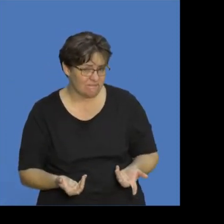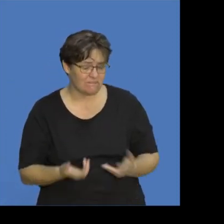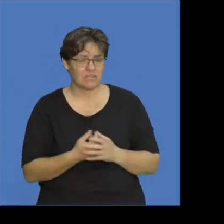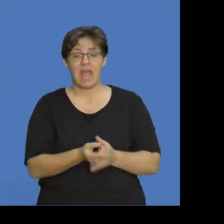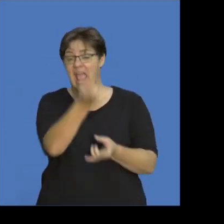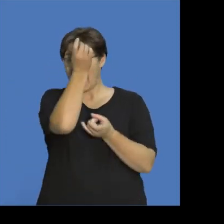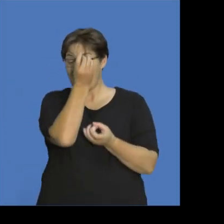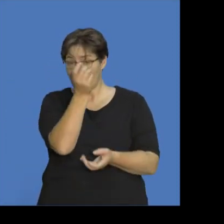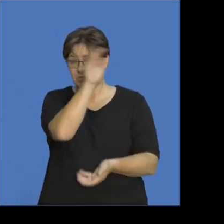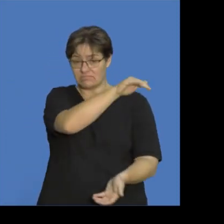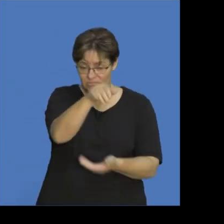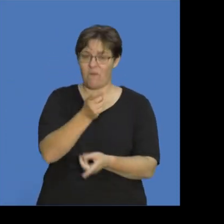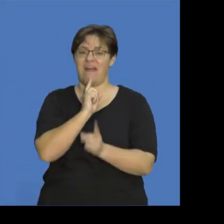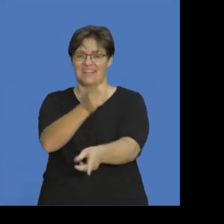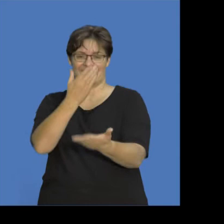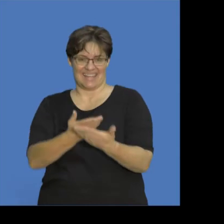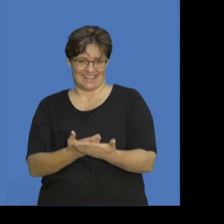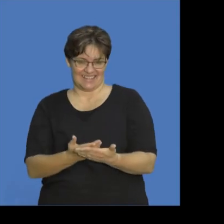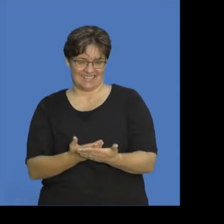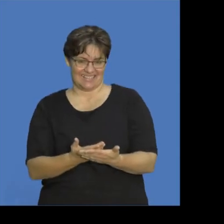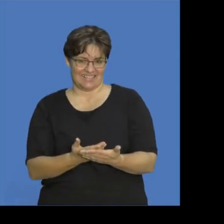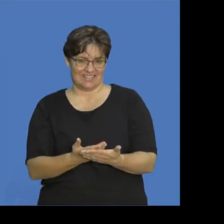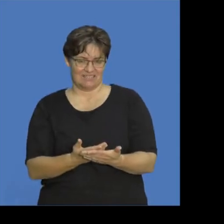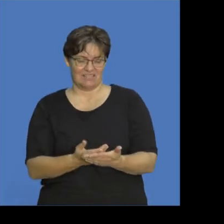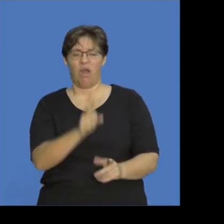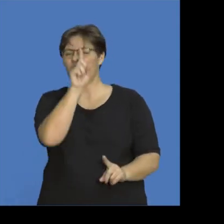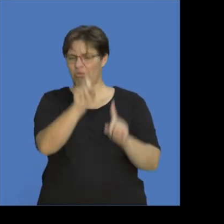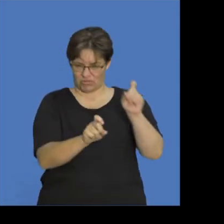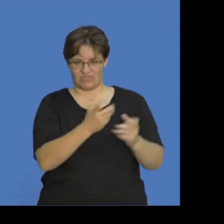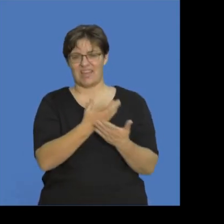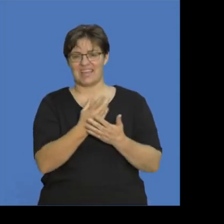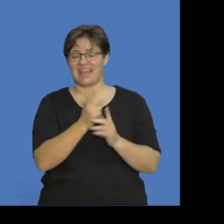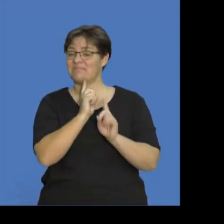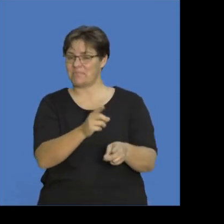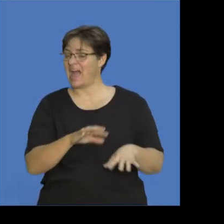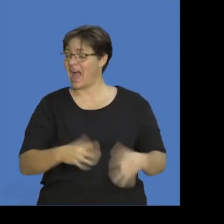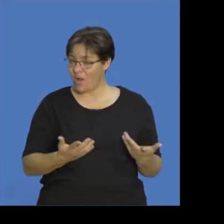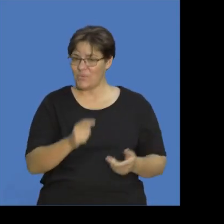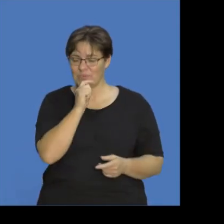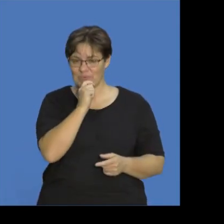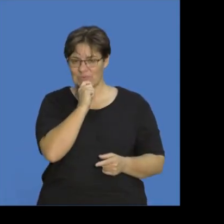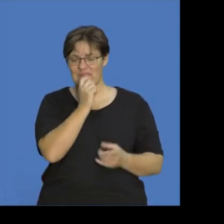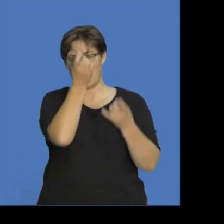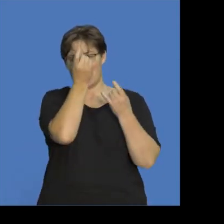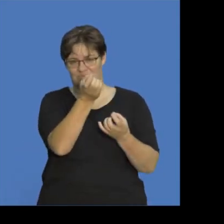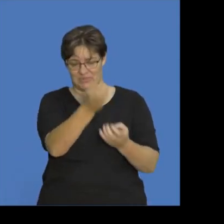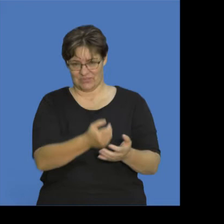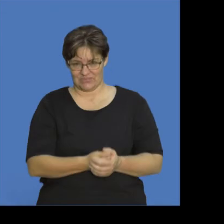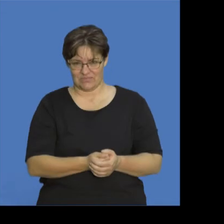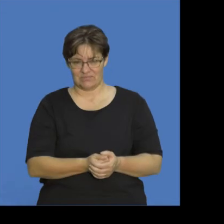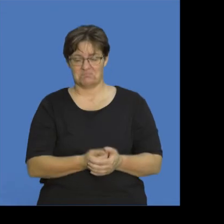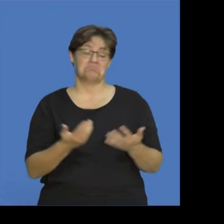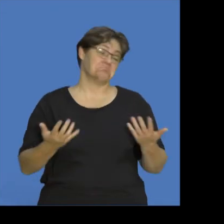Having data, we're able to answer that question. Okay. This is some of the questions we can answer using data.